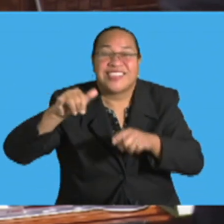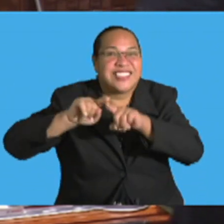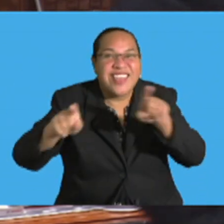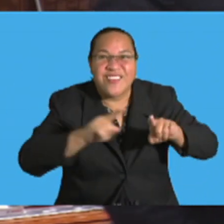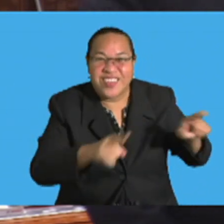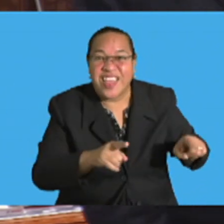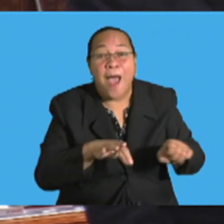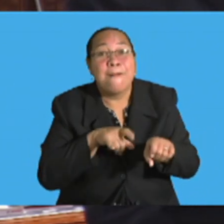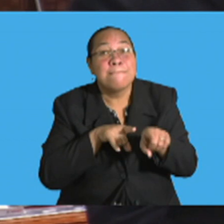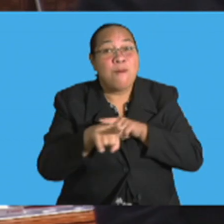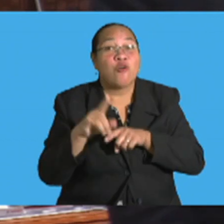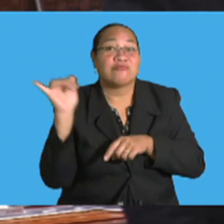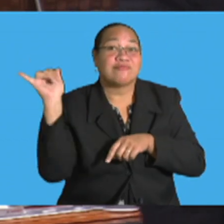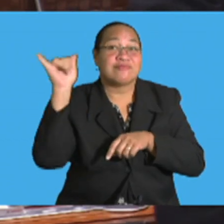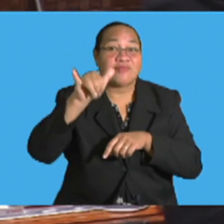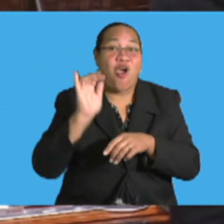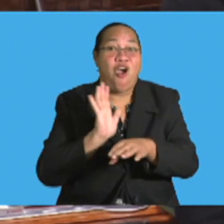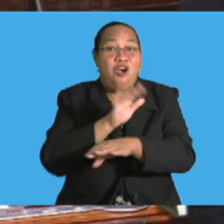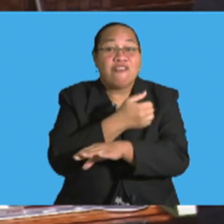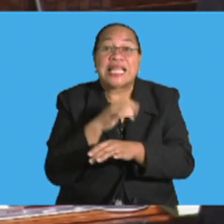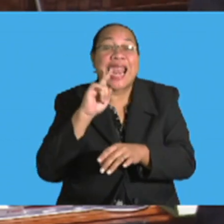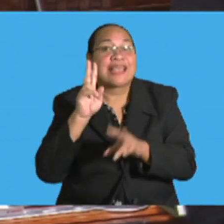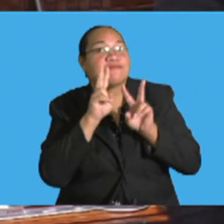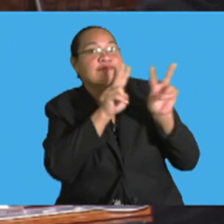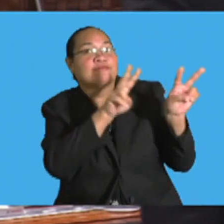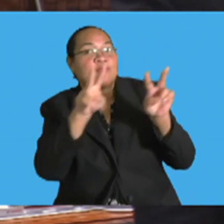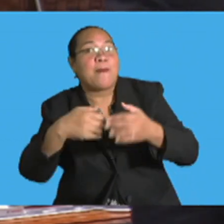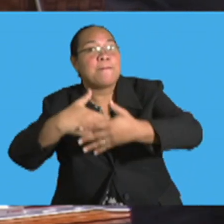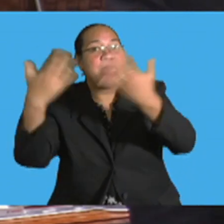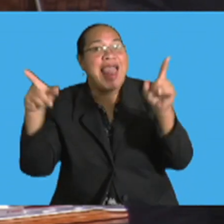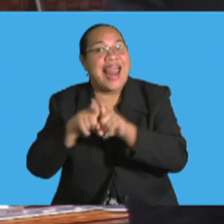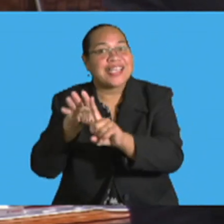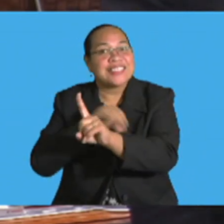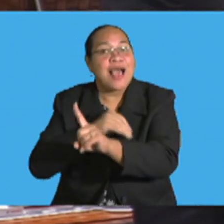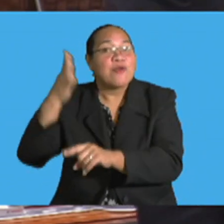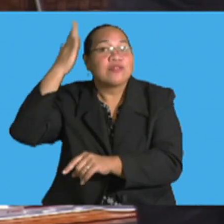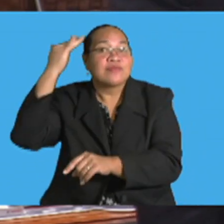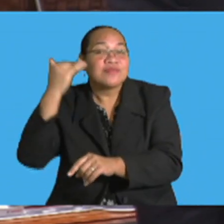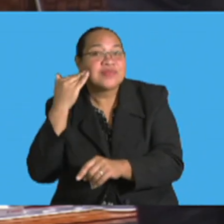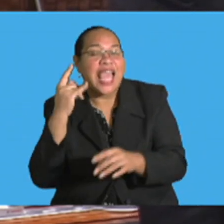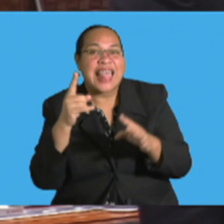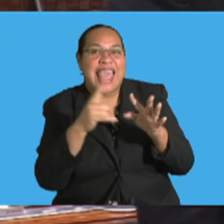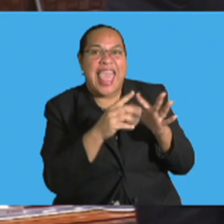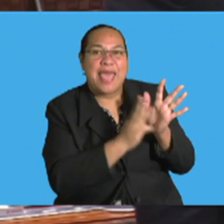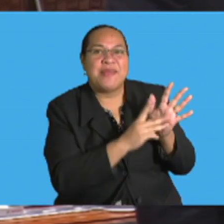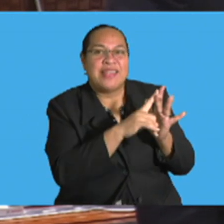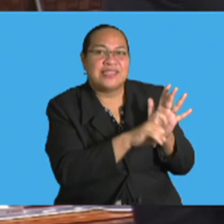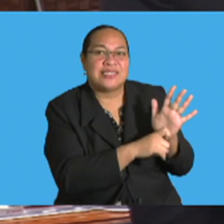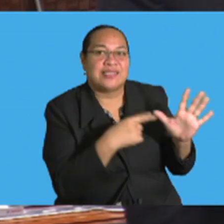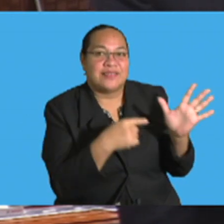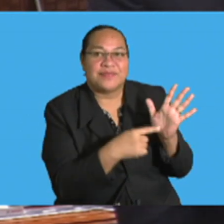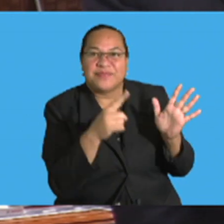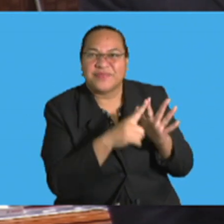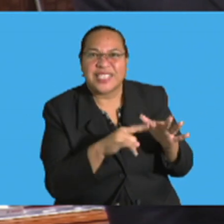that most international airlines, if you look at the big ones, like the Koreans and the Emirates and the Etihads and what have you, British